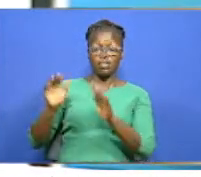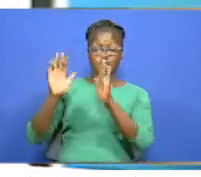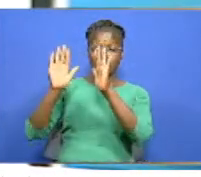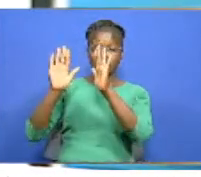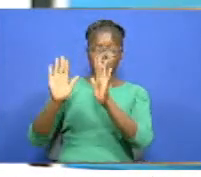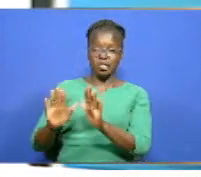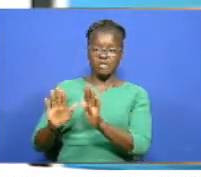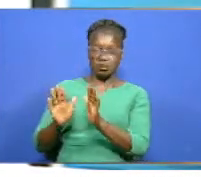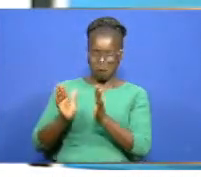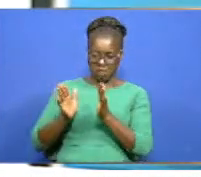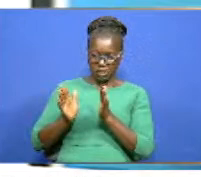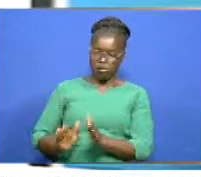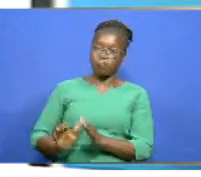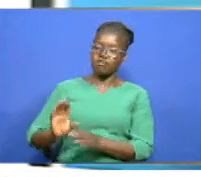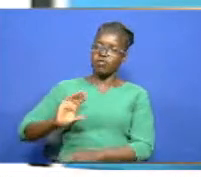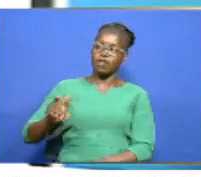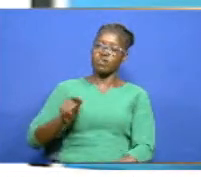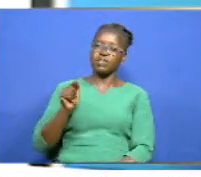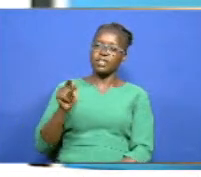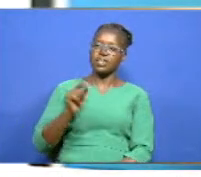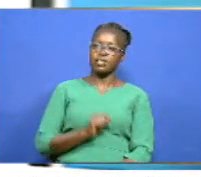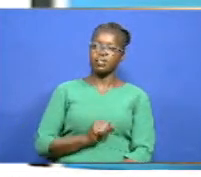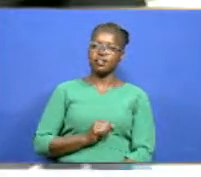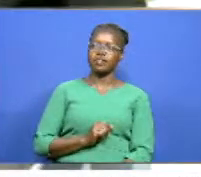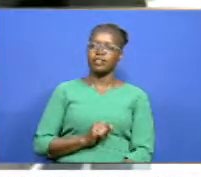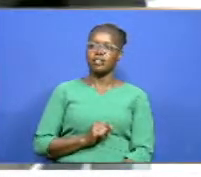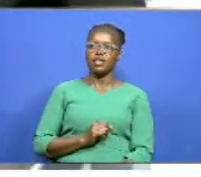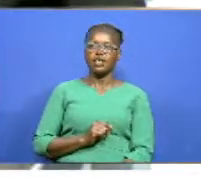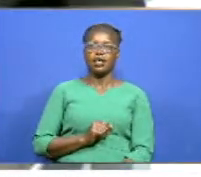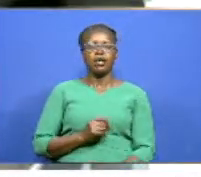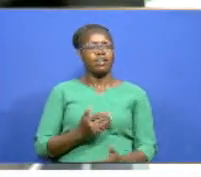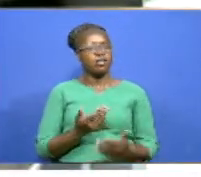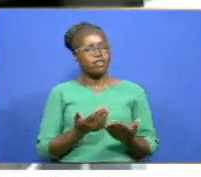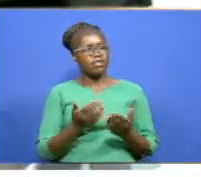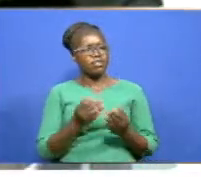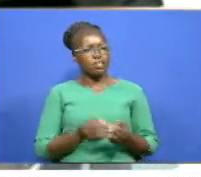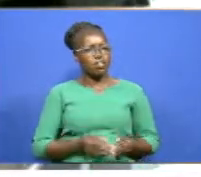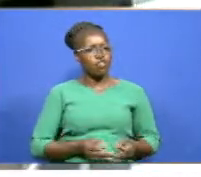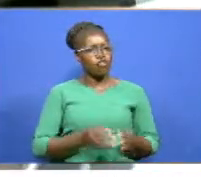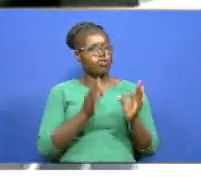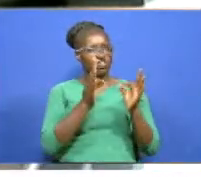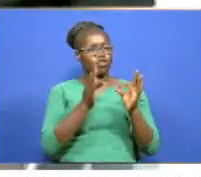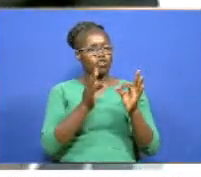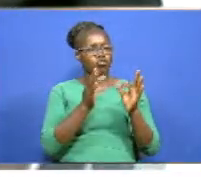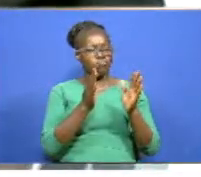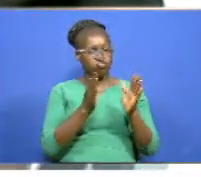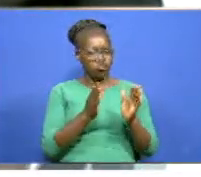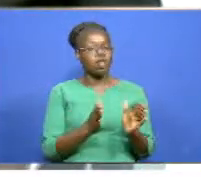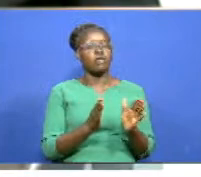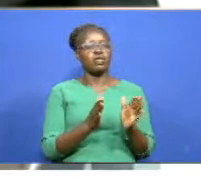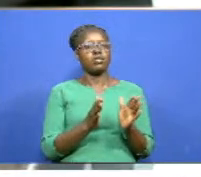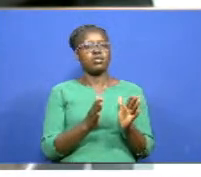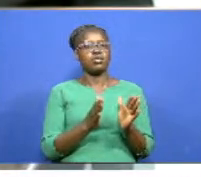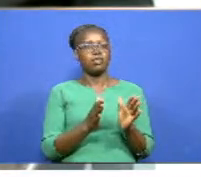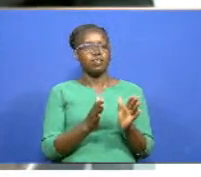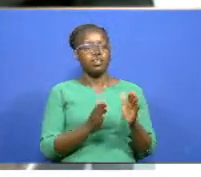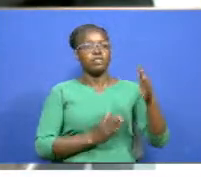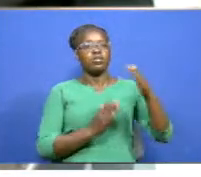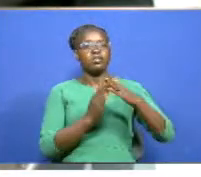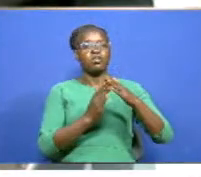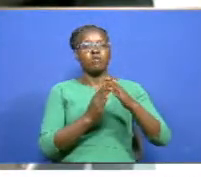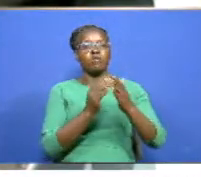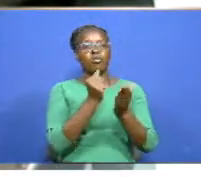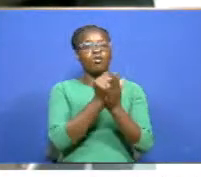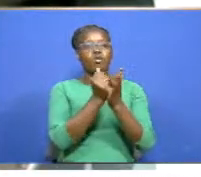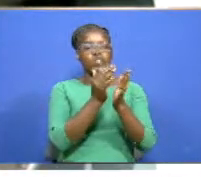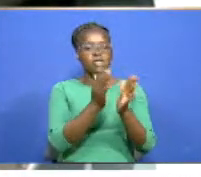kingpin of that county. And perhaps because he's an official of, he's a top official of the ODM party? Exactly, because he's a top official of the